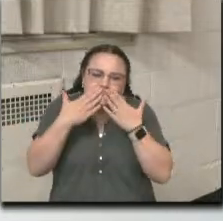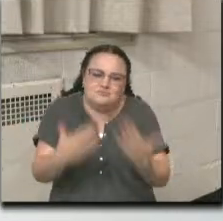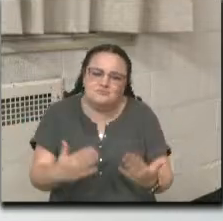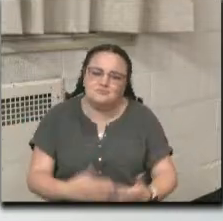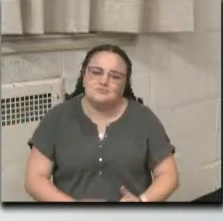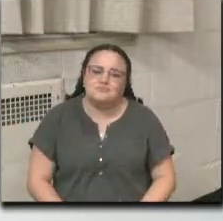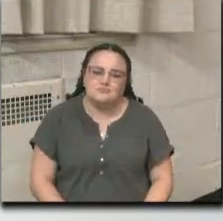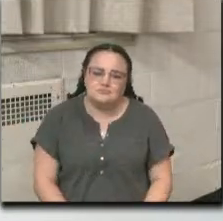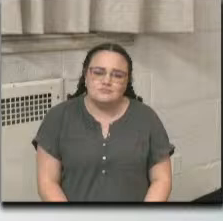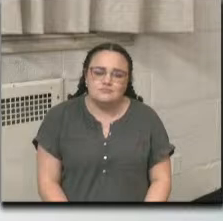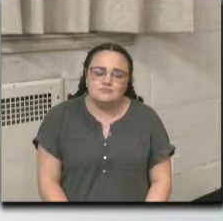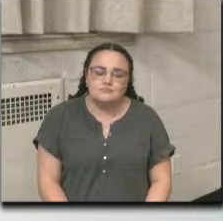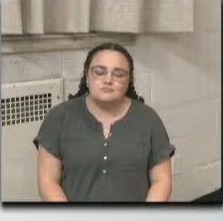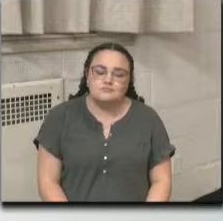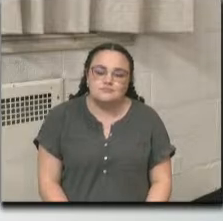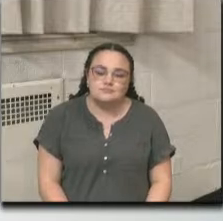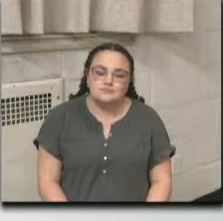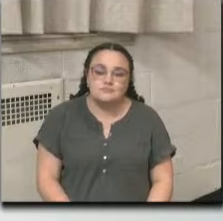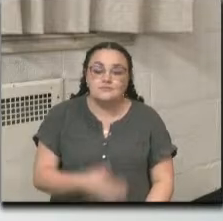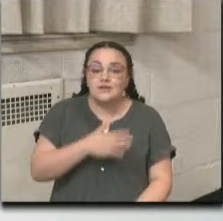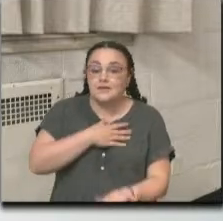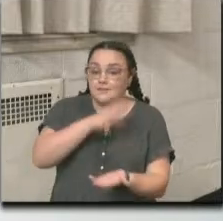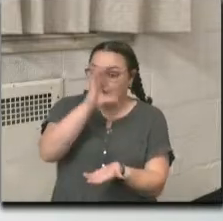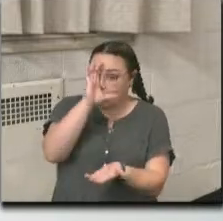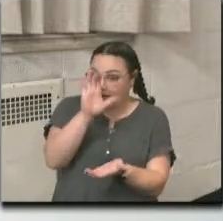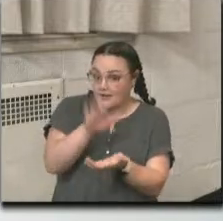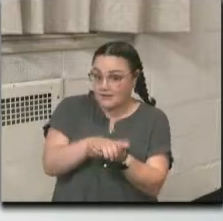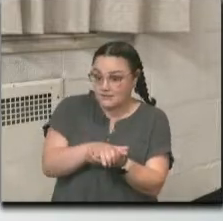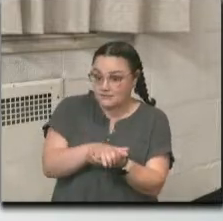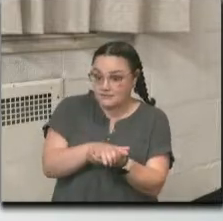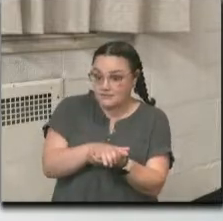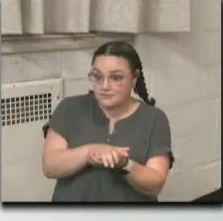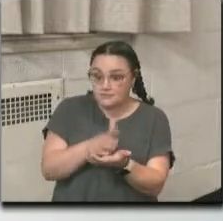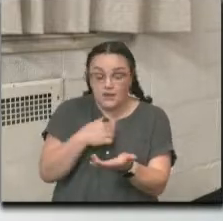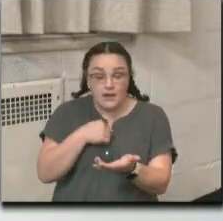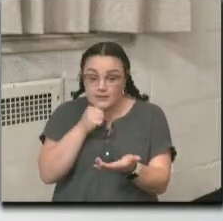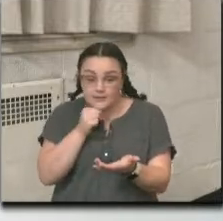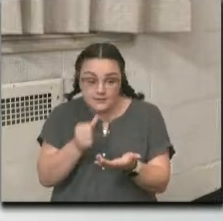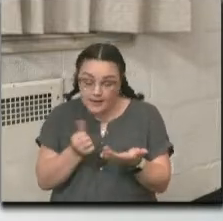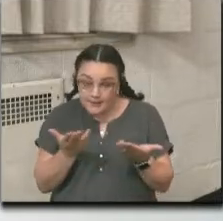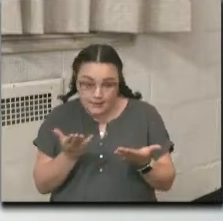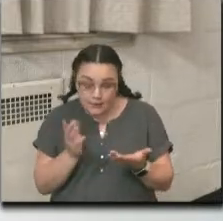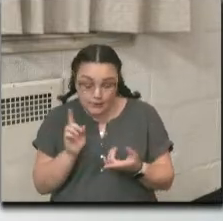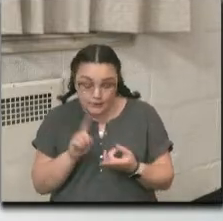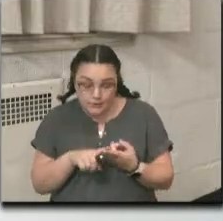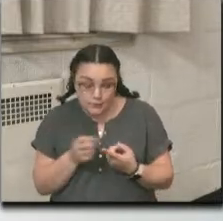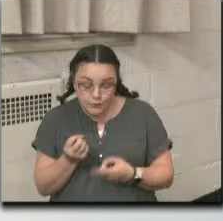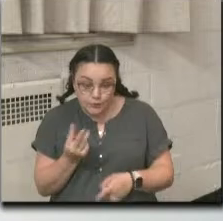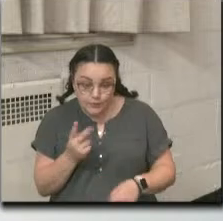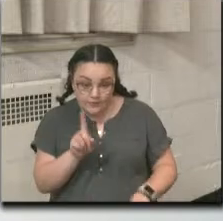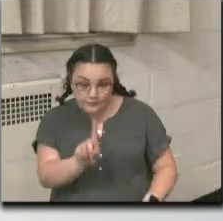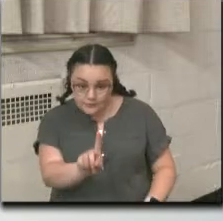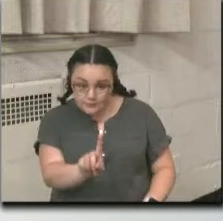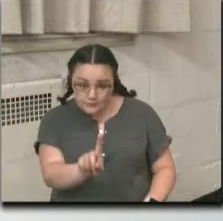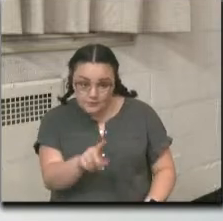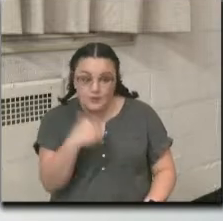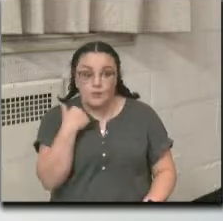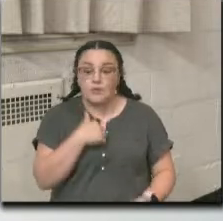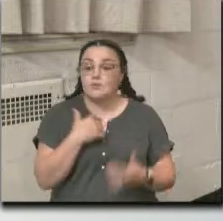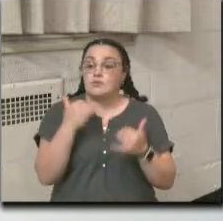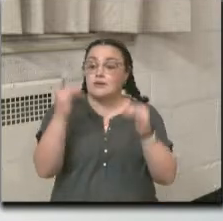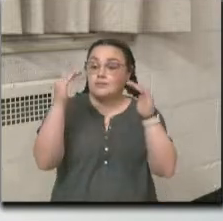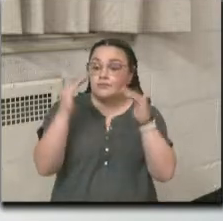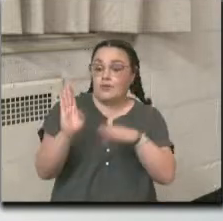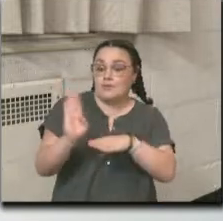And for my husband, I'm not going to be here till 12. We are going to go do business now, but I